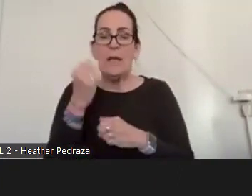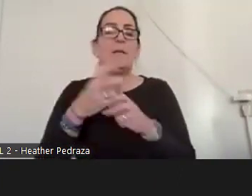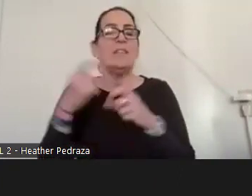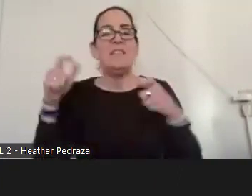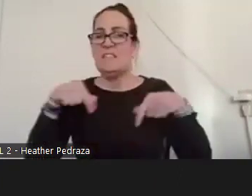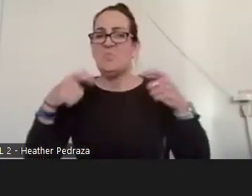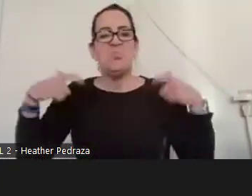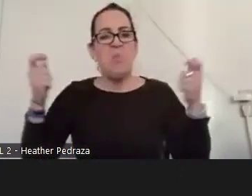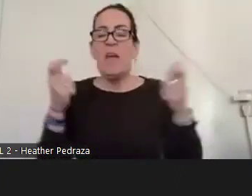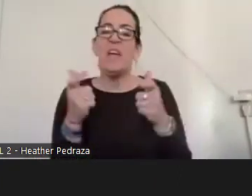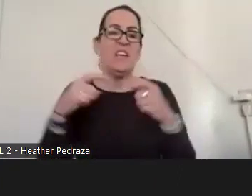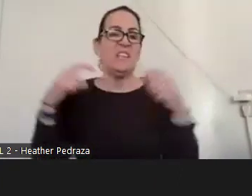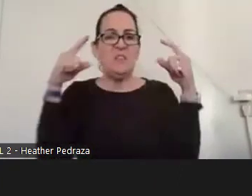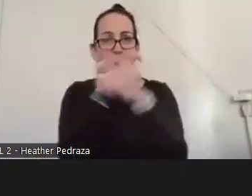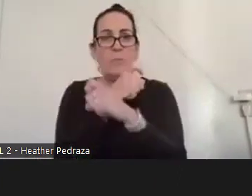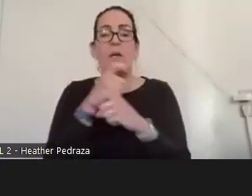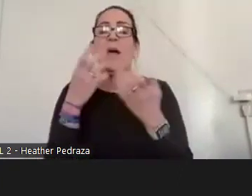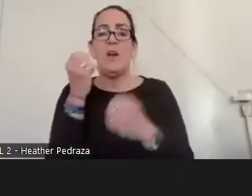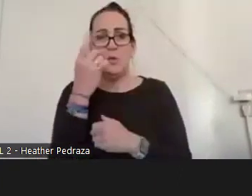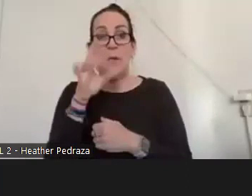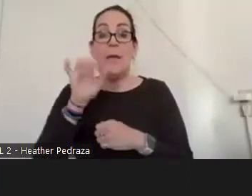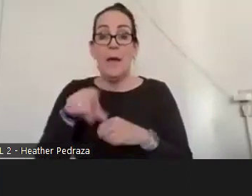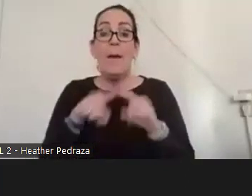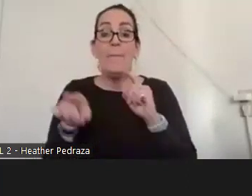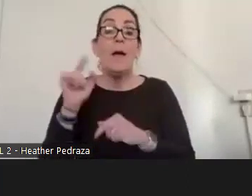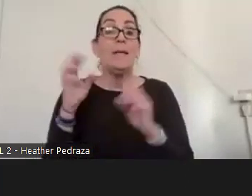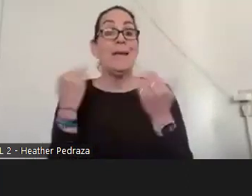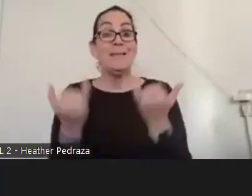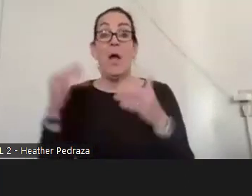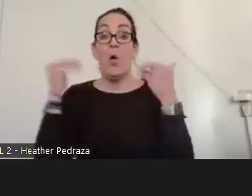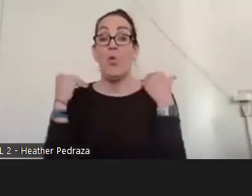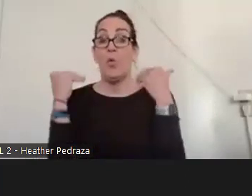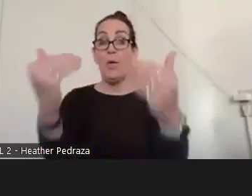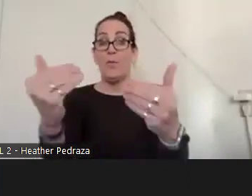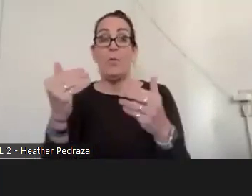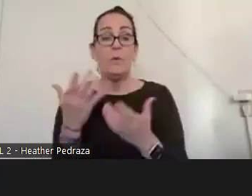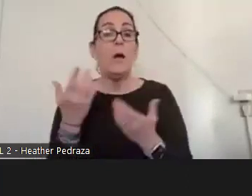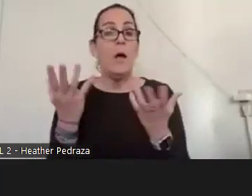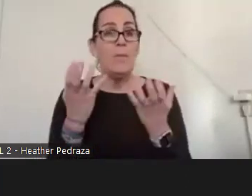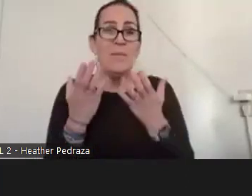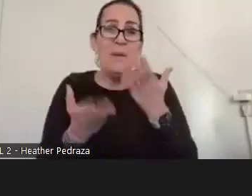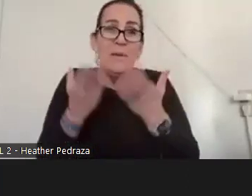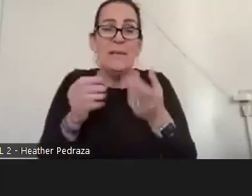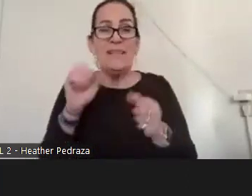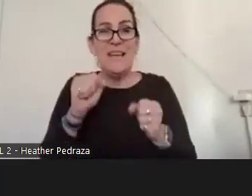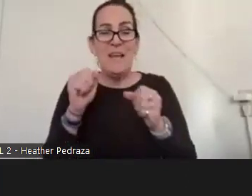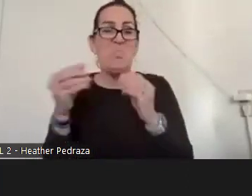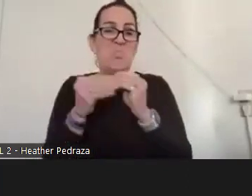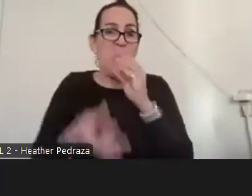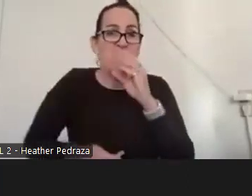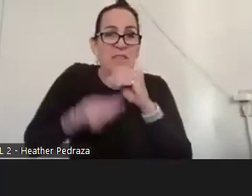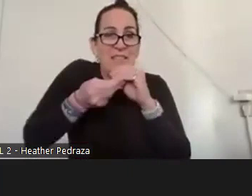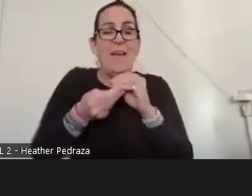anything. But I just think, if we're looking going forward, if there could be some maybe additional focus